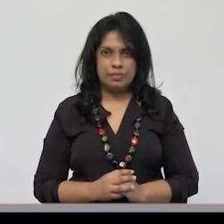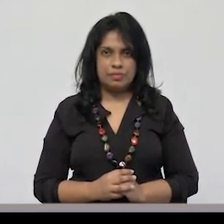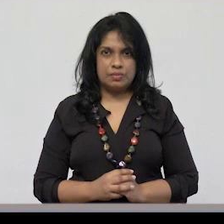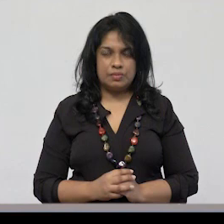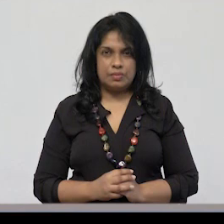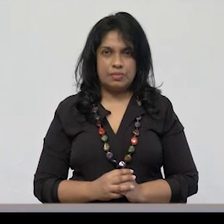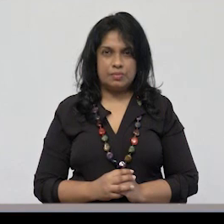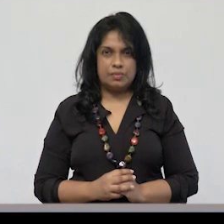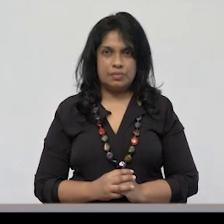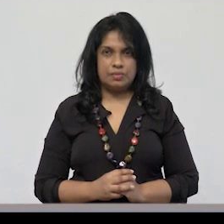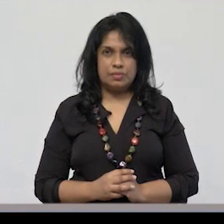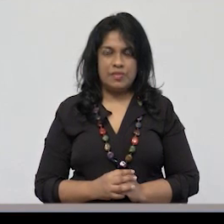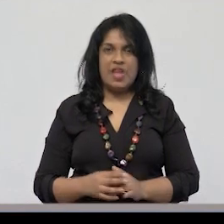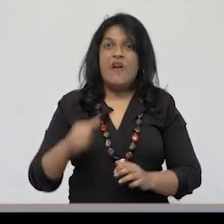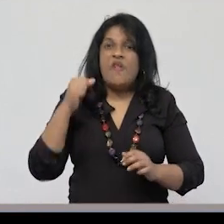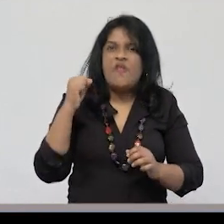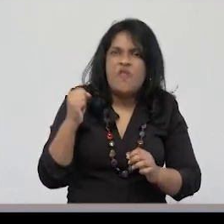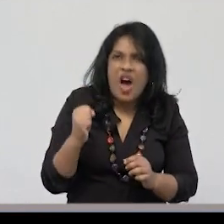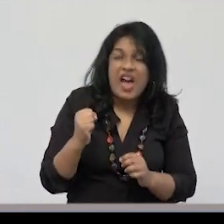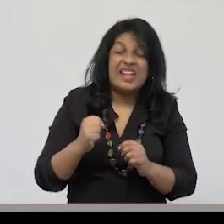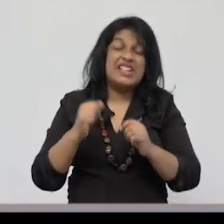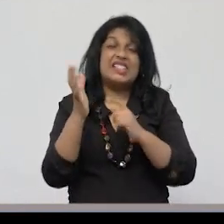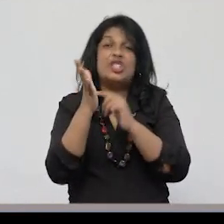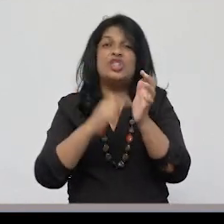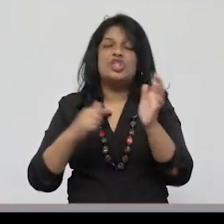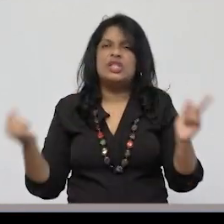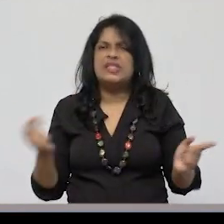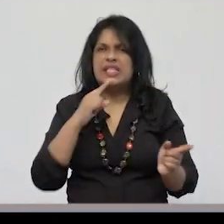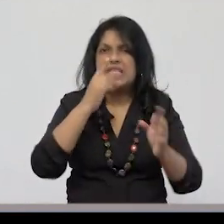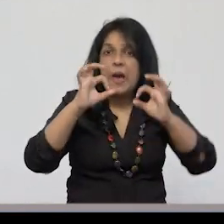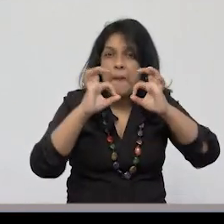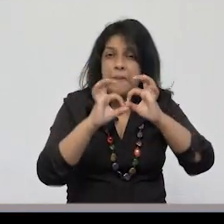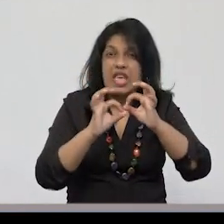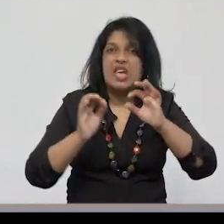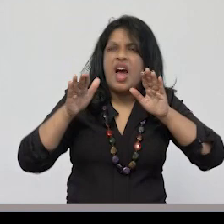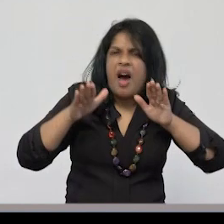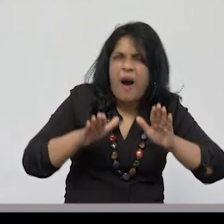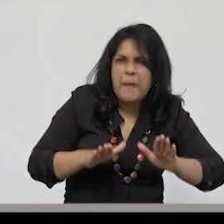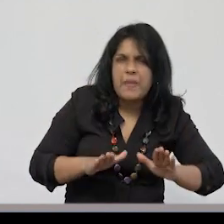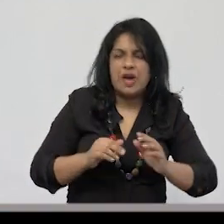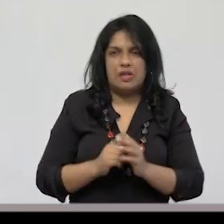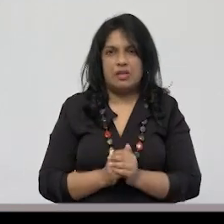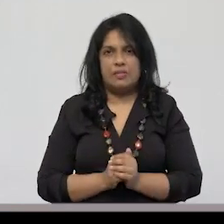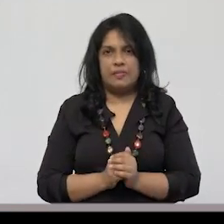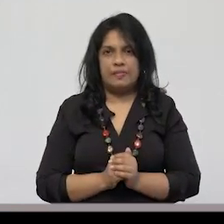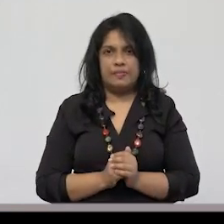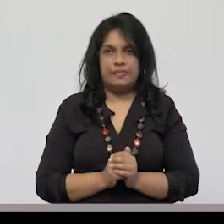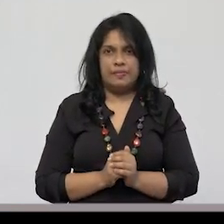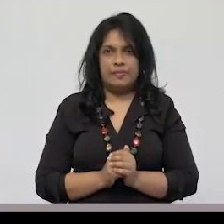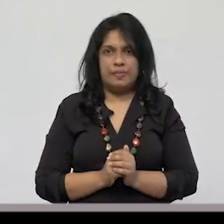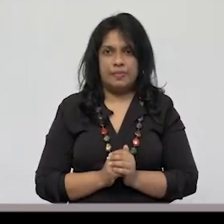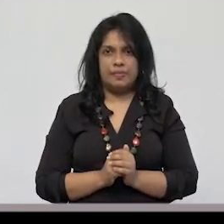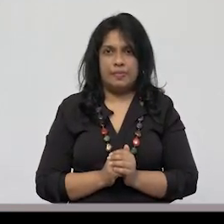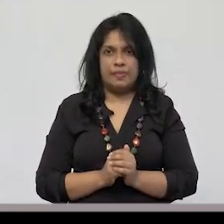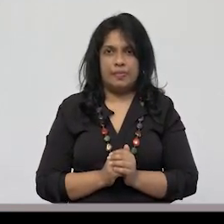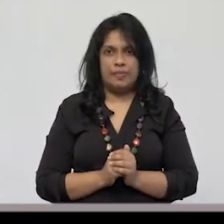say these two things? I want you to get this as we close. He says this because the two